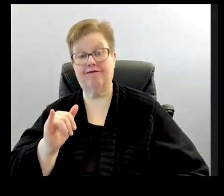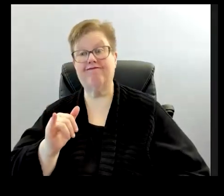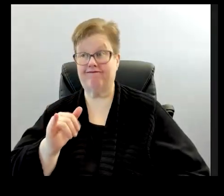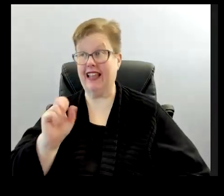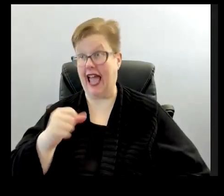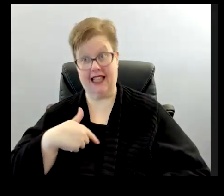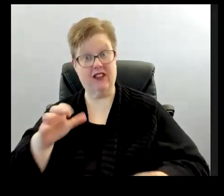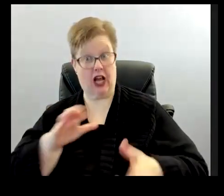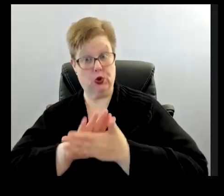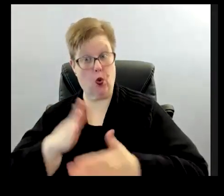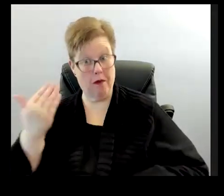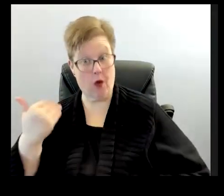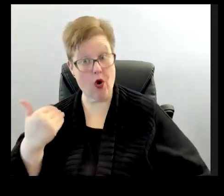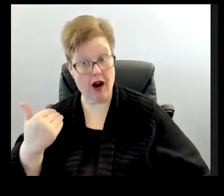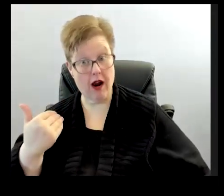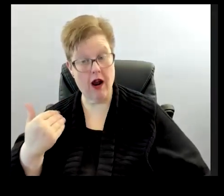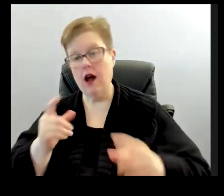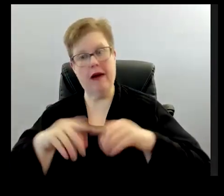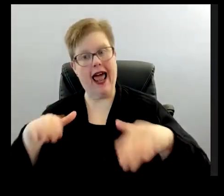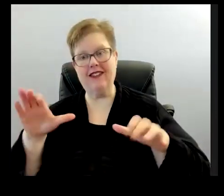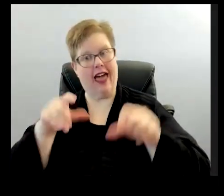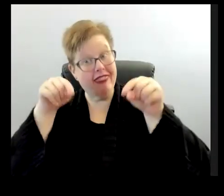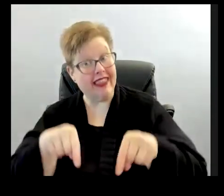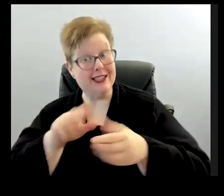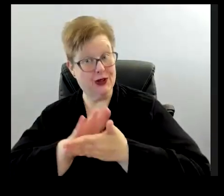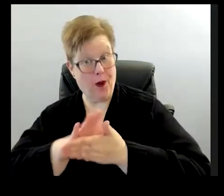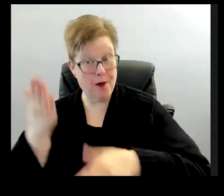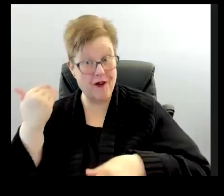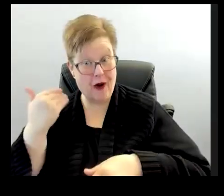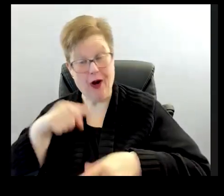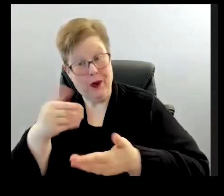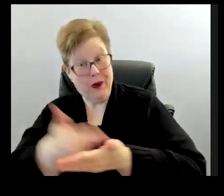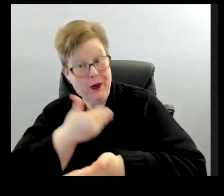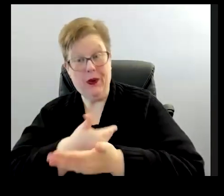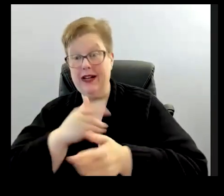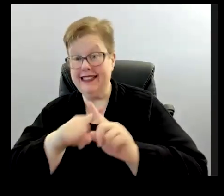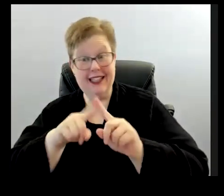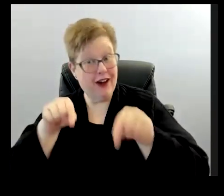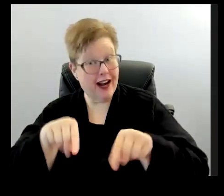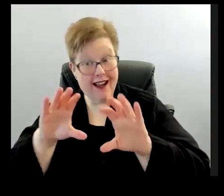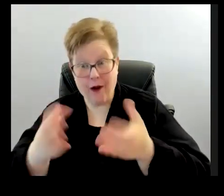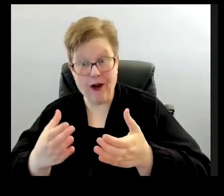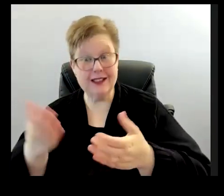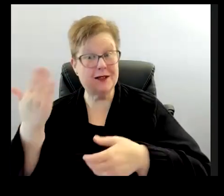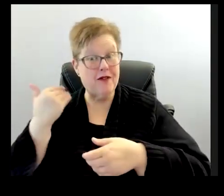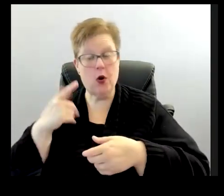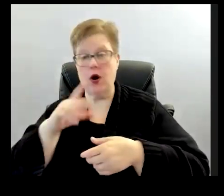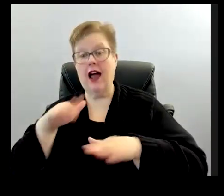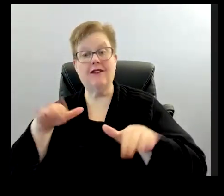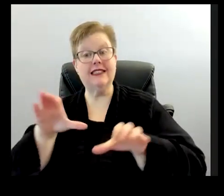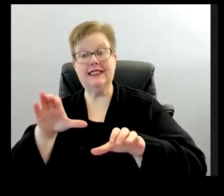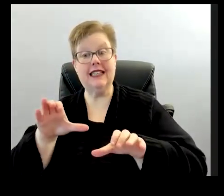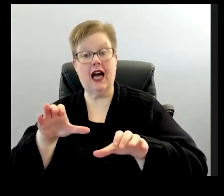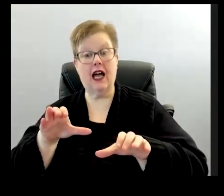you've done school before, but you haven't done this school before. You haven't done these courses before. You haven't done this school with the